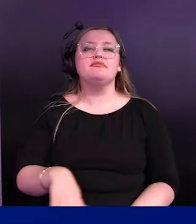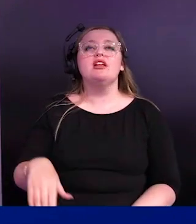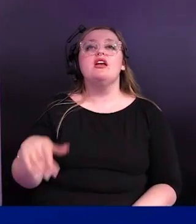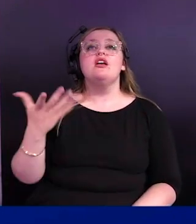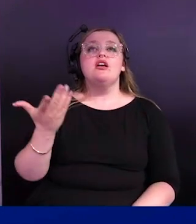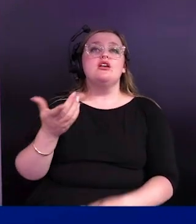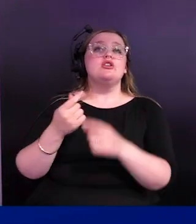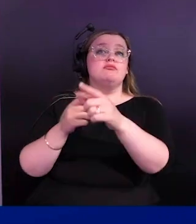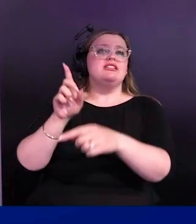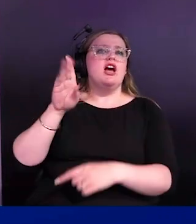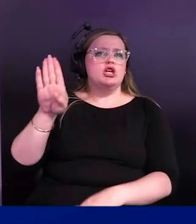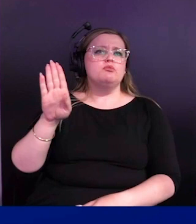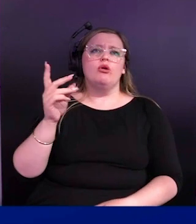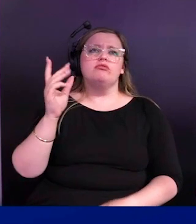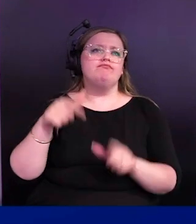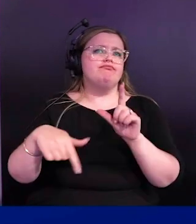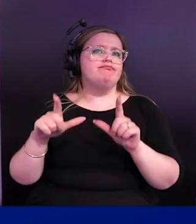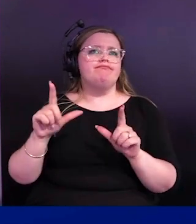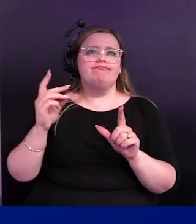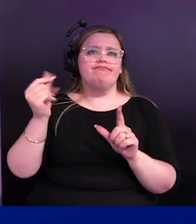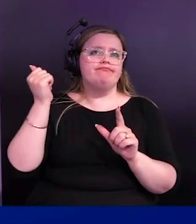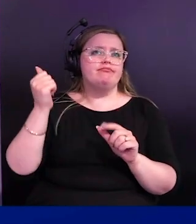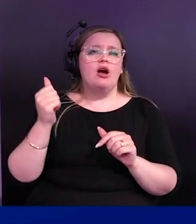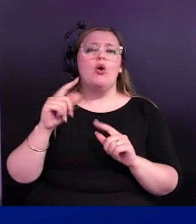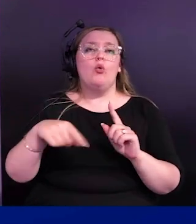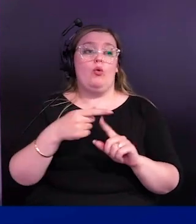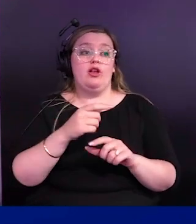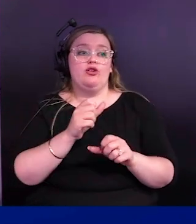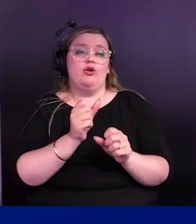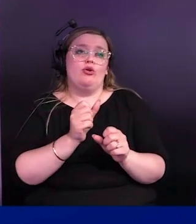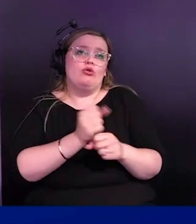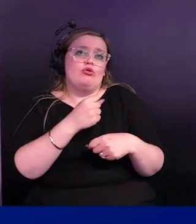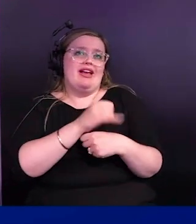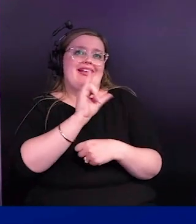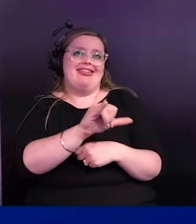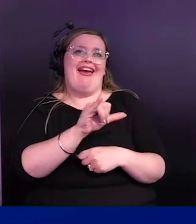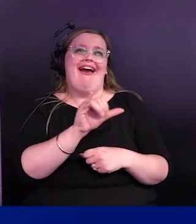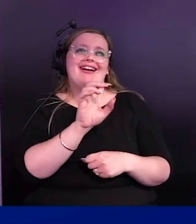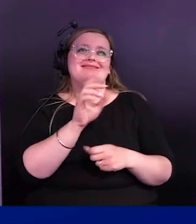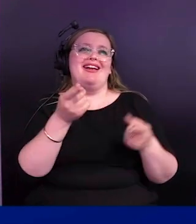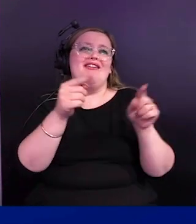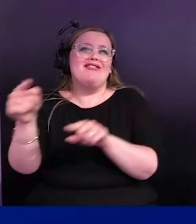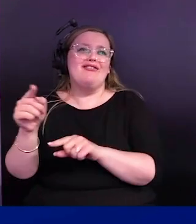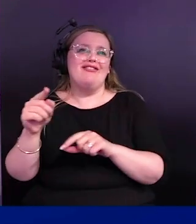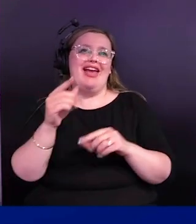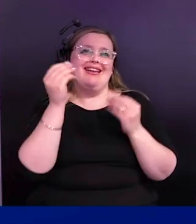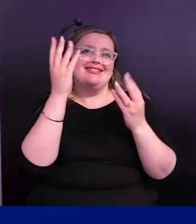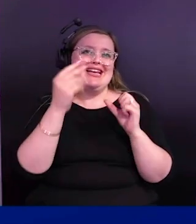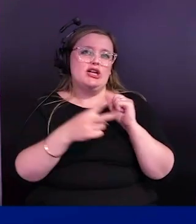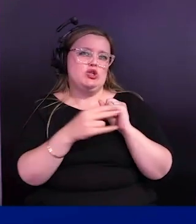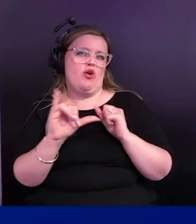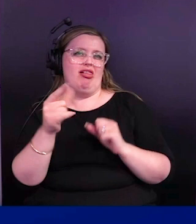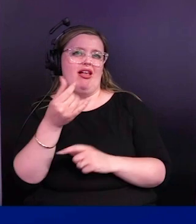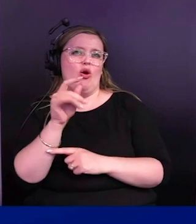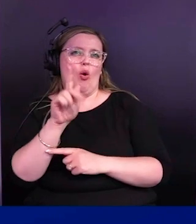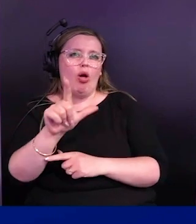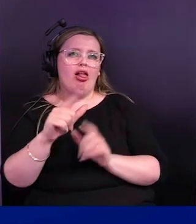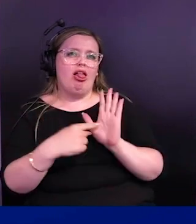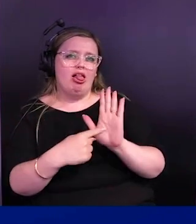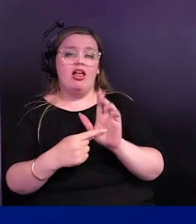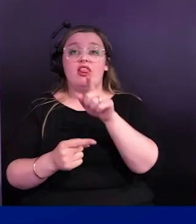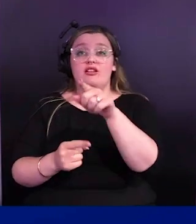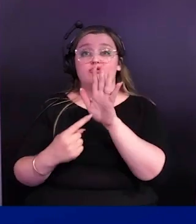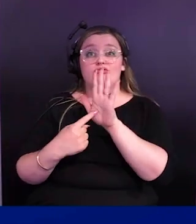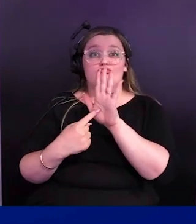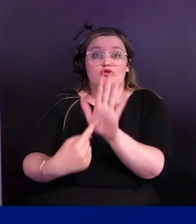enabled automatically once you have created an event data store, which Gokul showed. And so this lets you view what's in that event data store. And so